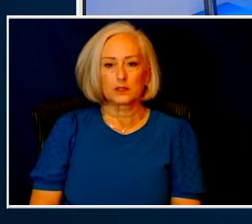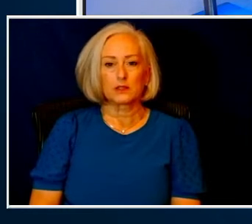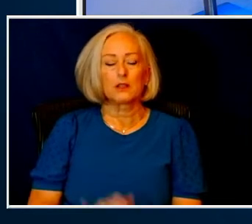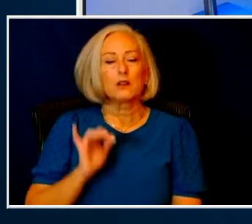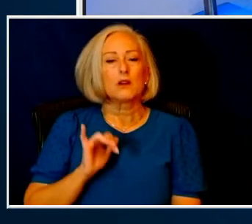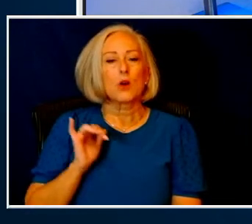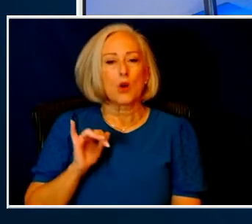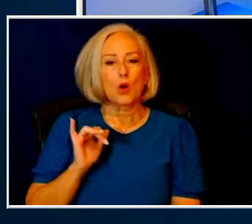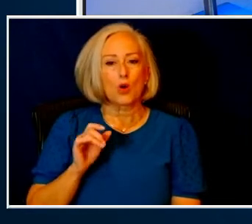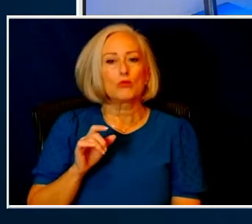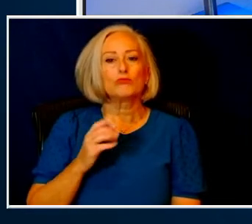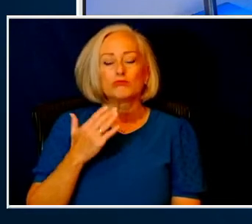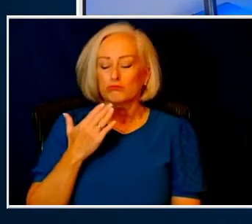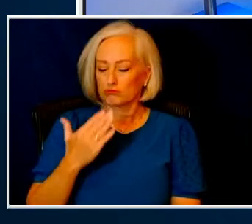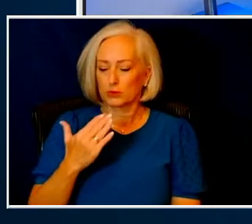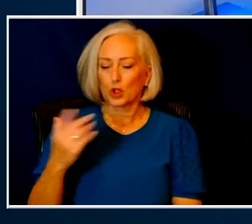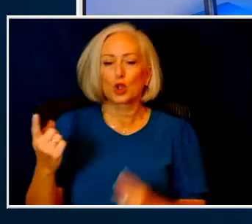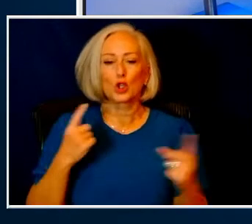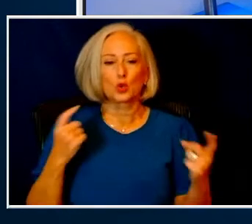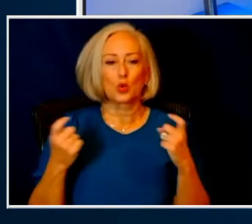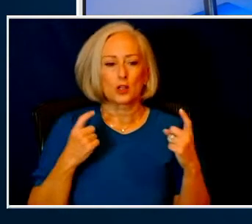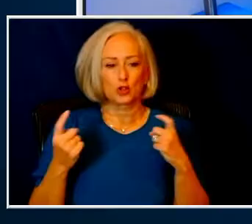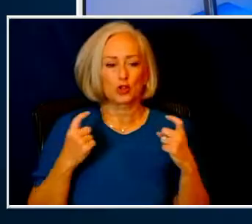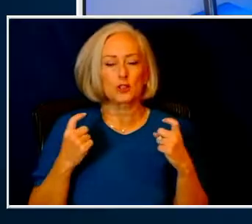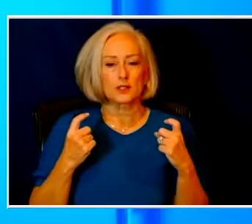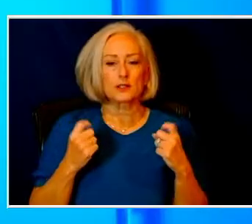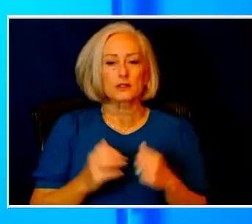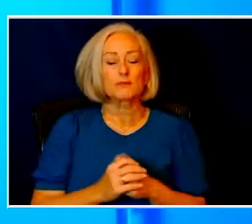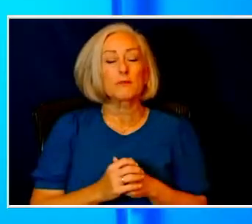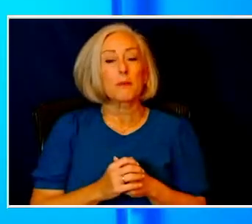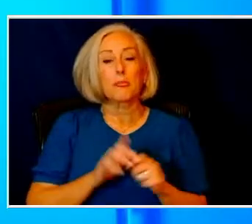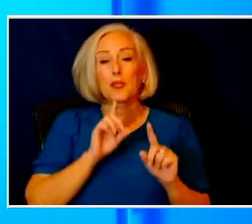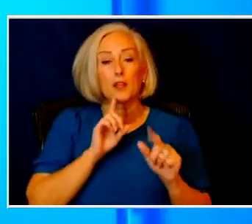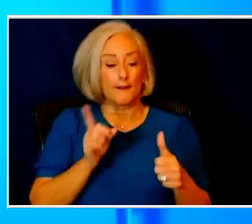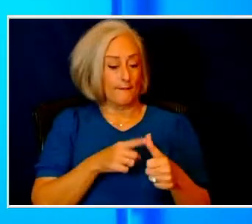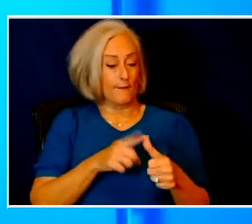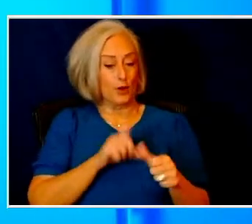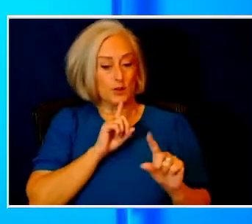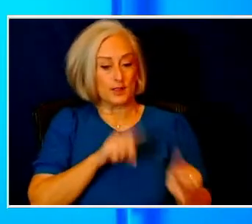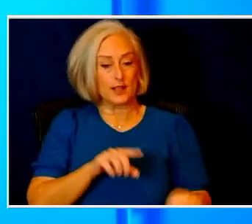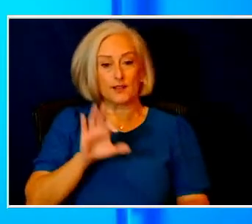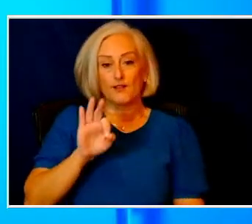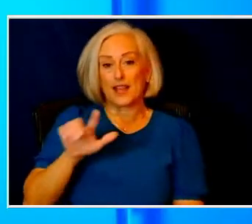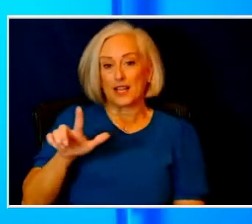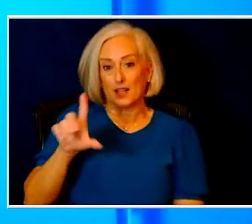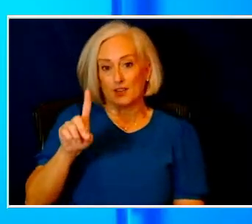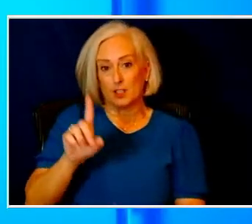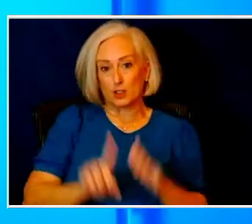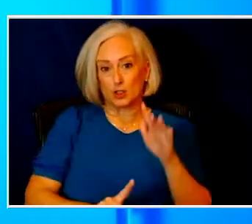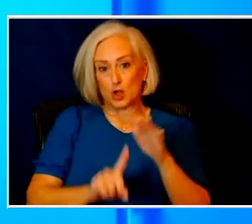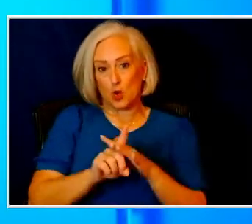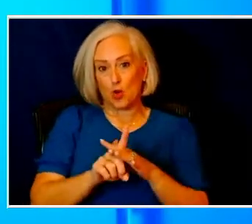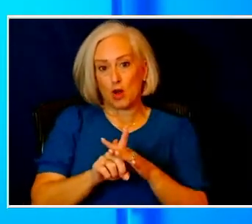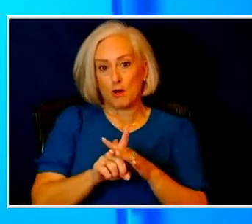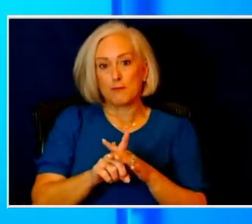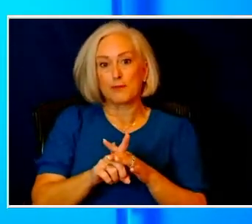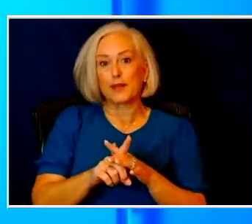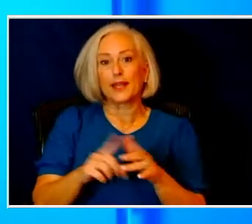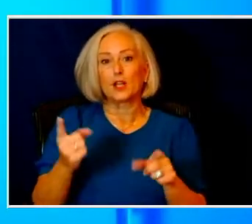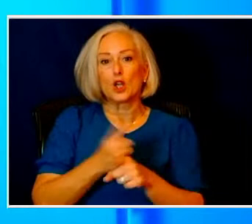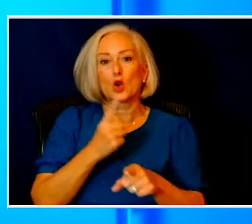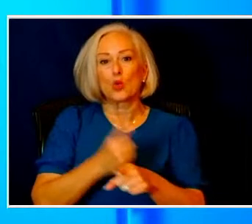are great questions. The answer to the first one, does fatty liver disease show up in routine blood work? The answer is